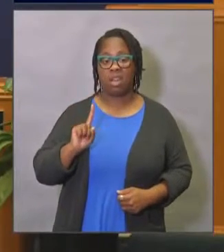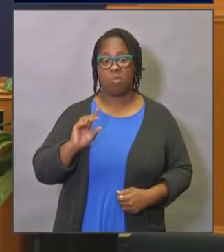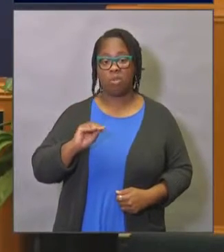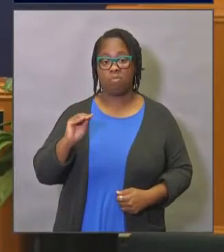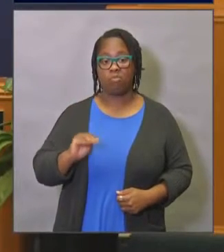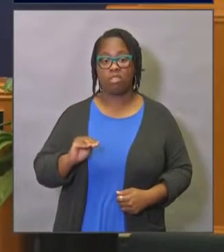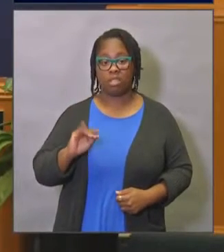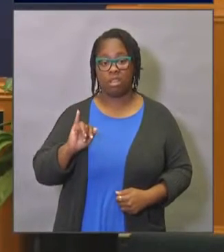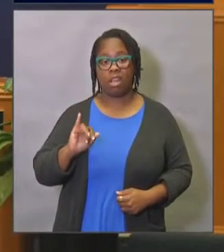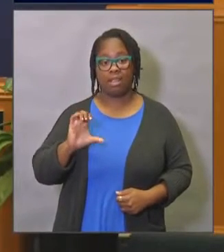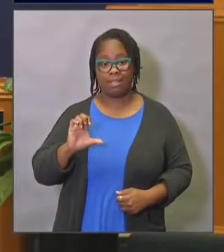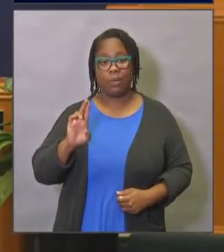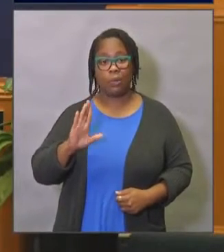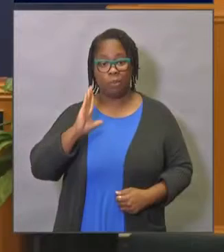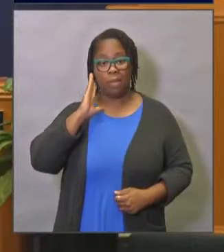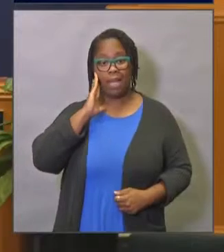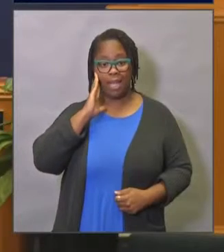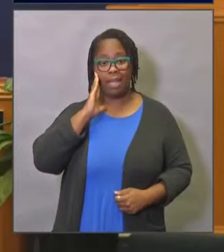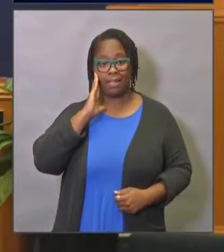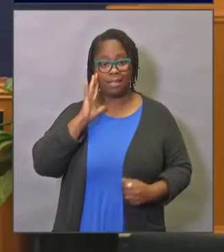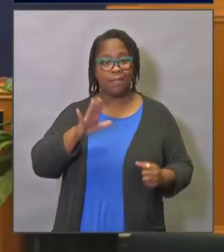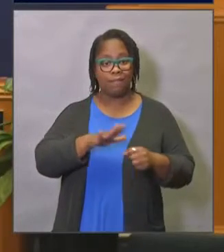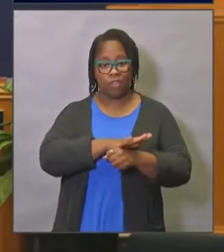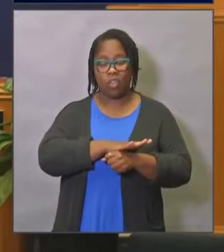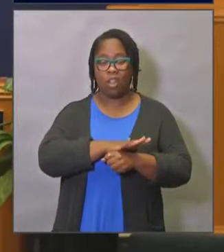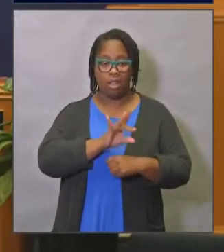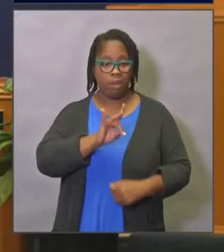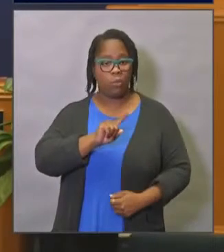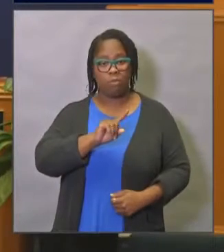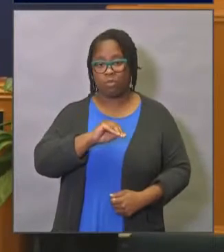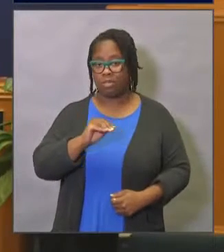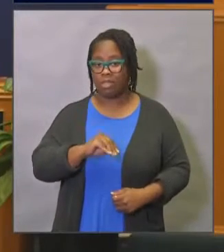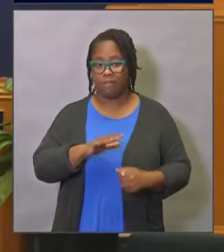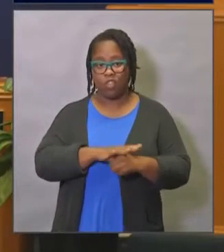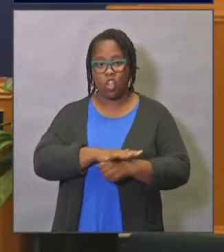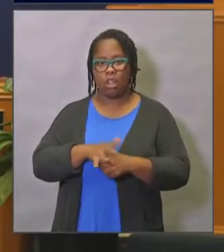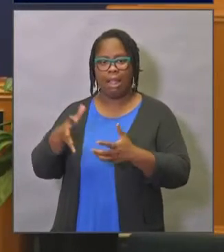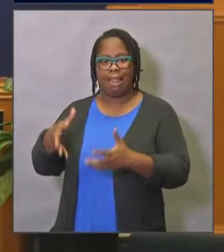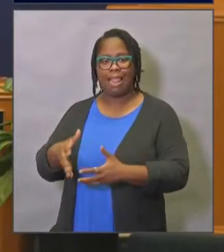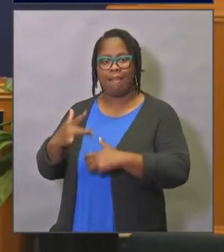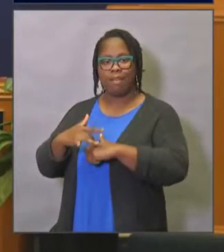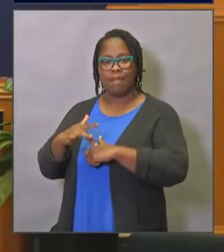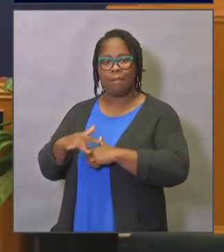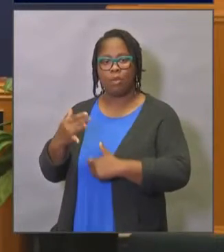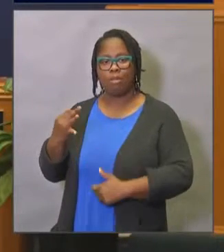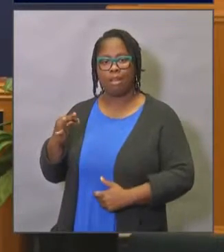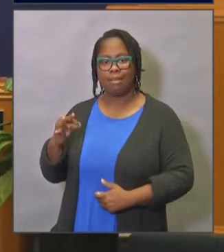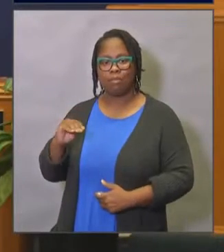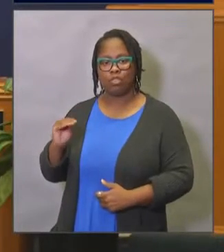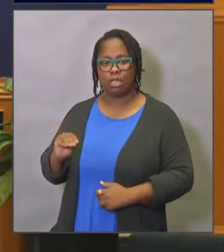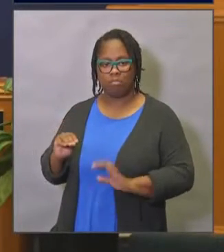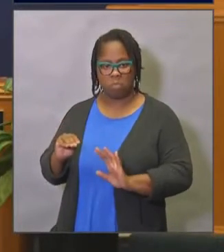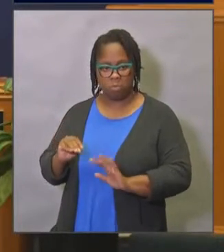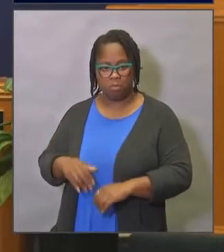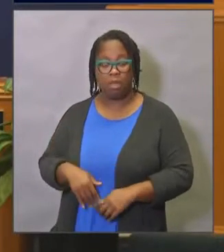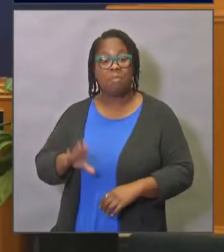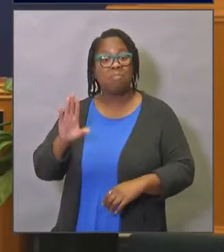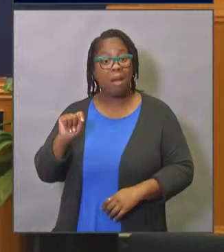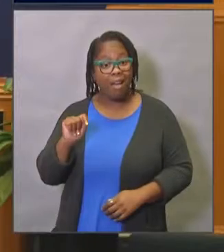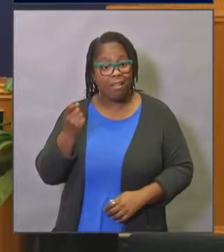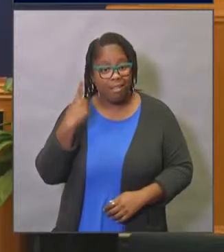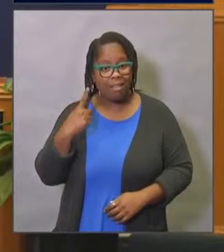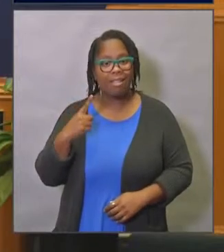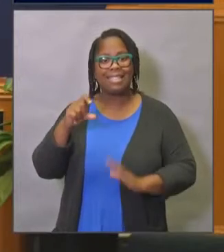the beds across the entire county occupied. But what the state is using is what I would call an adjusted